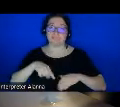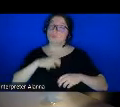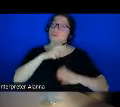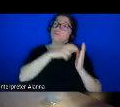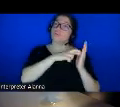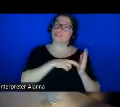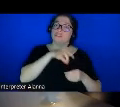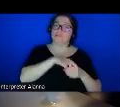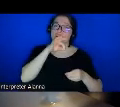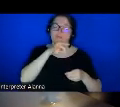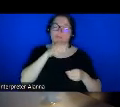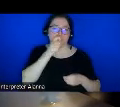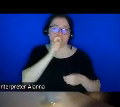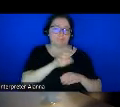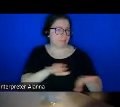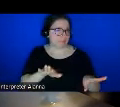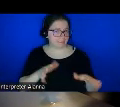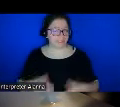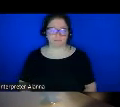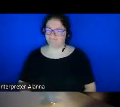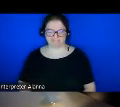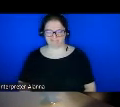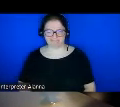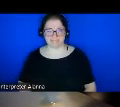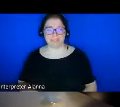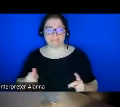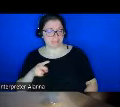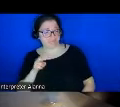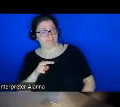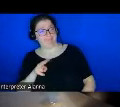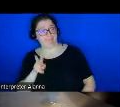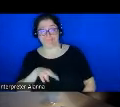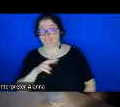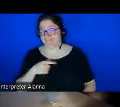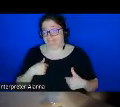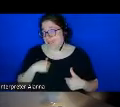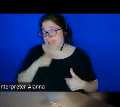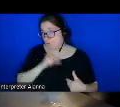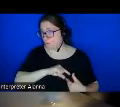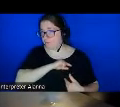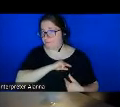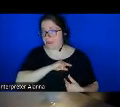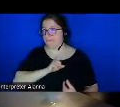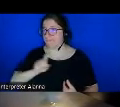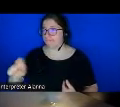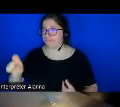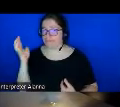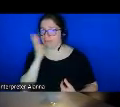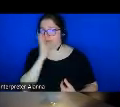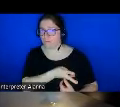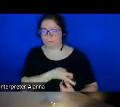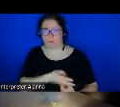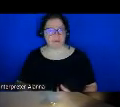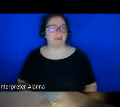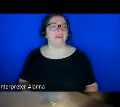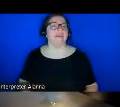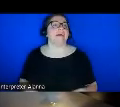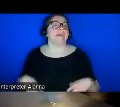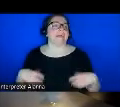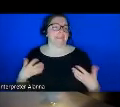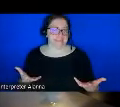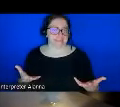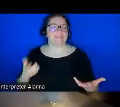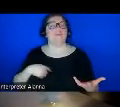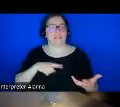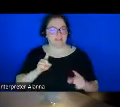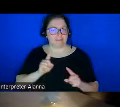because some individuals just just say well there's I'm not there's no way I'm eligible and we'll just walk right on by so creating different ways